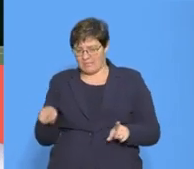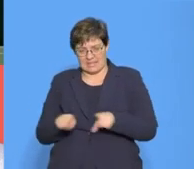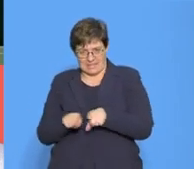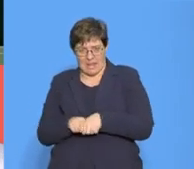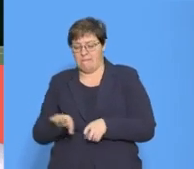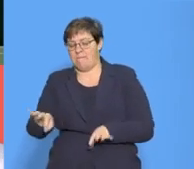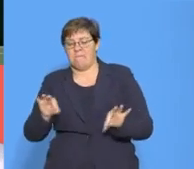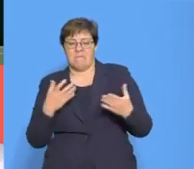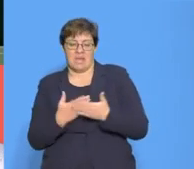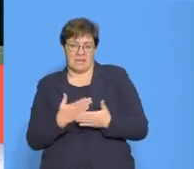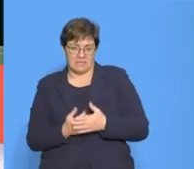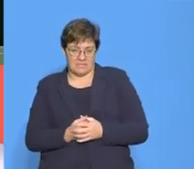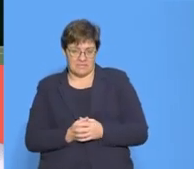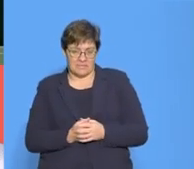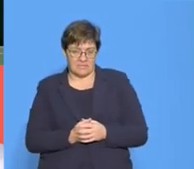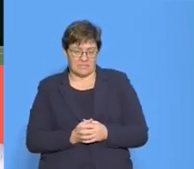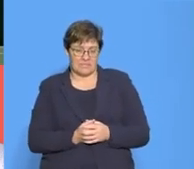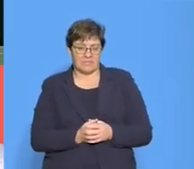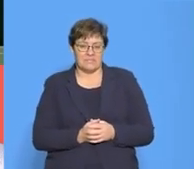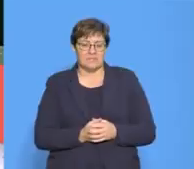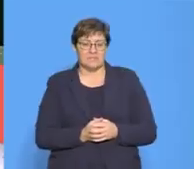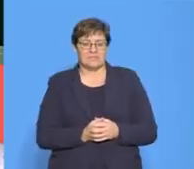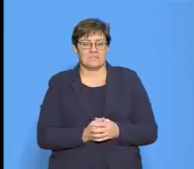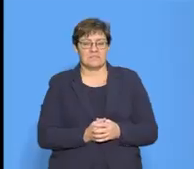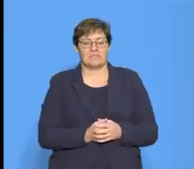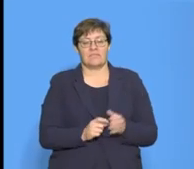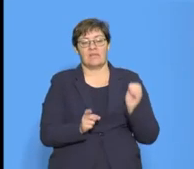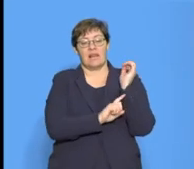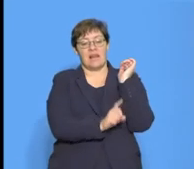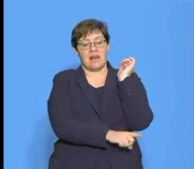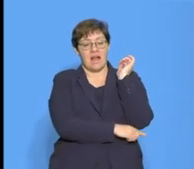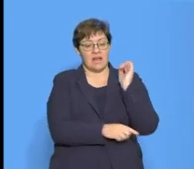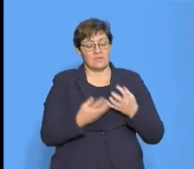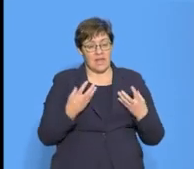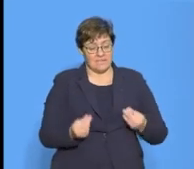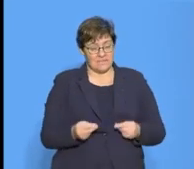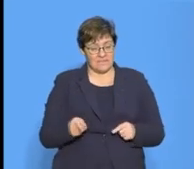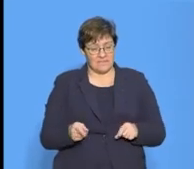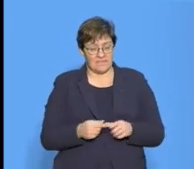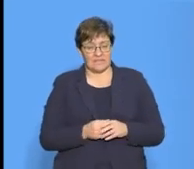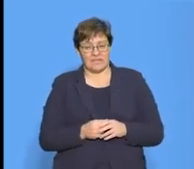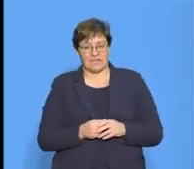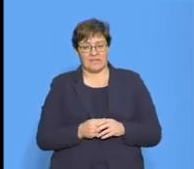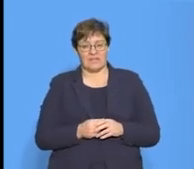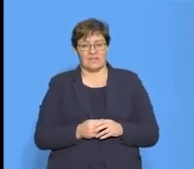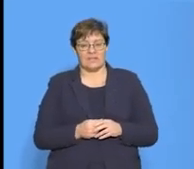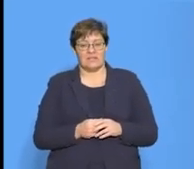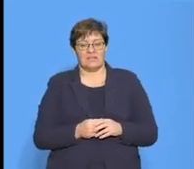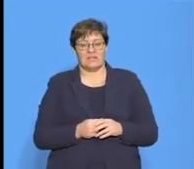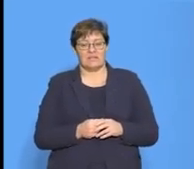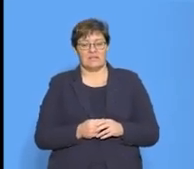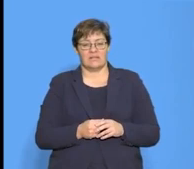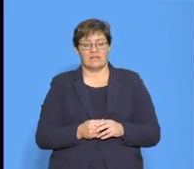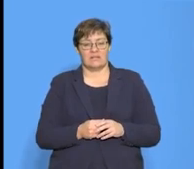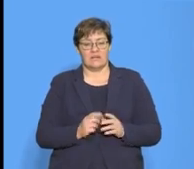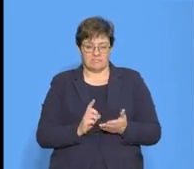other animals who don't have that opposable thumb. All right, and then the last thing that we have a look at is